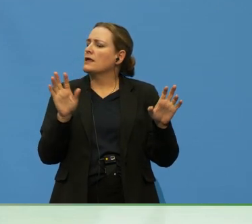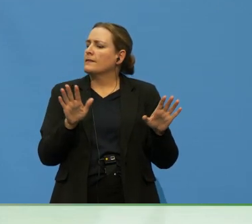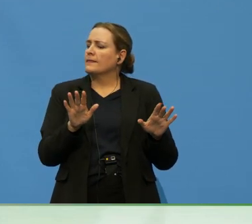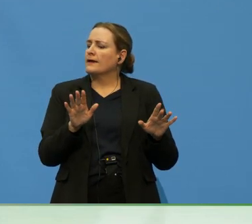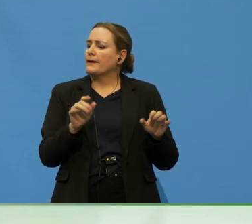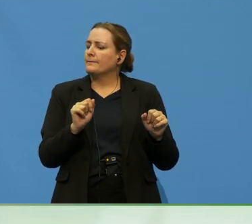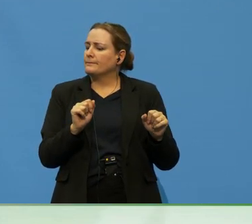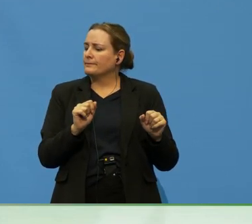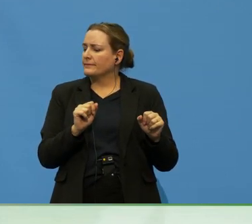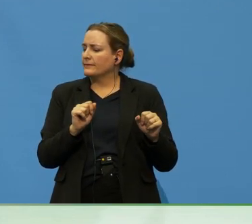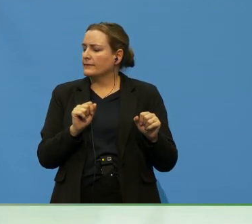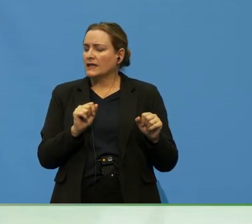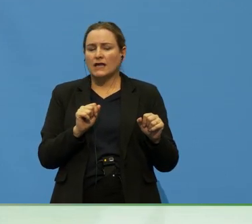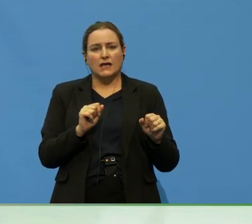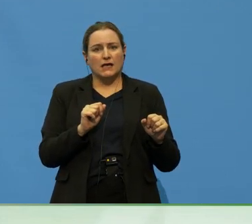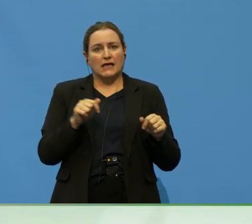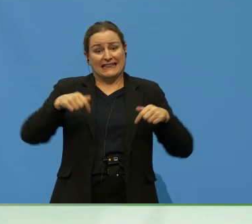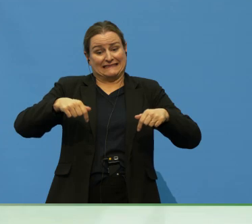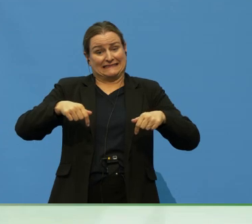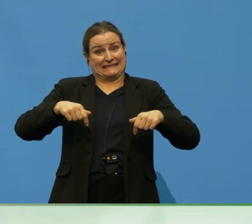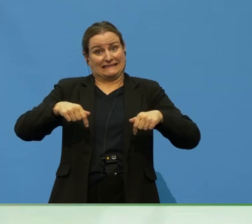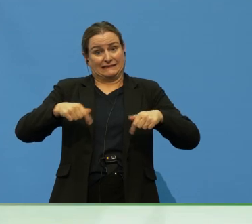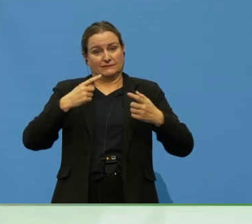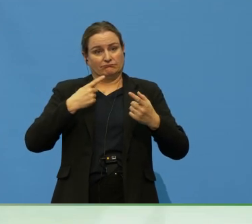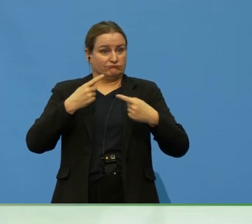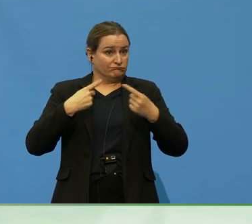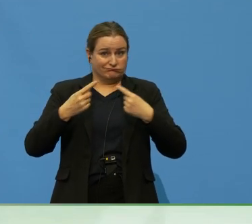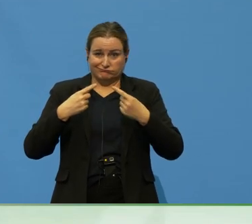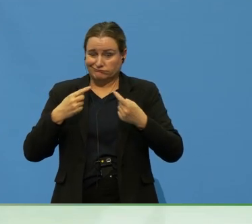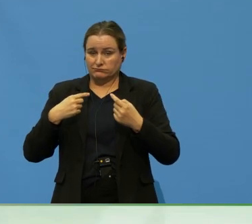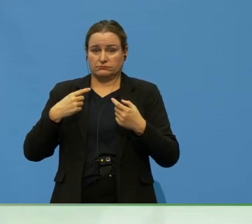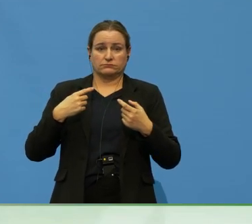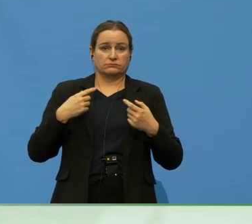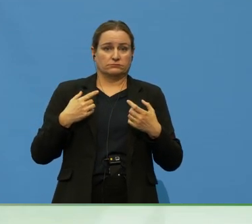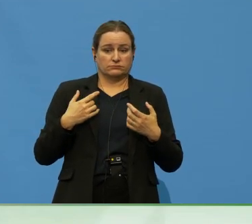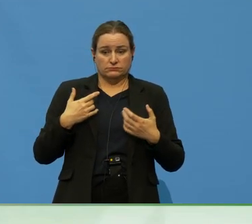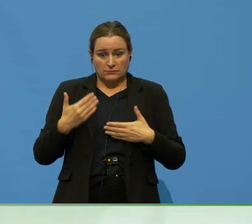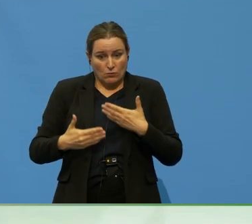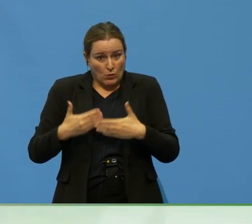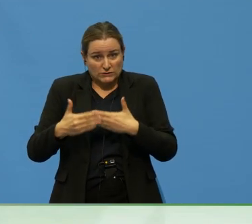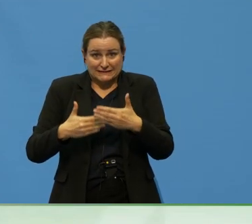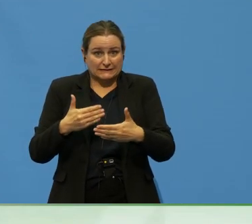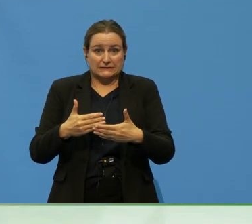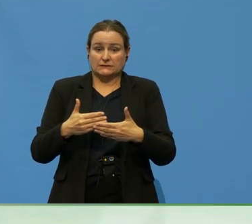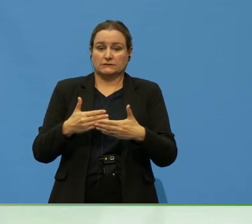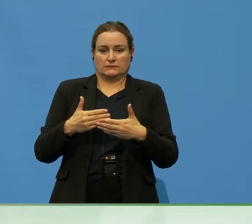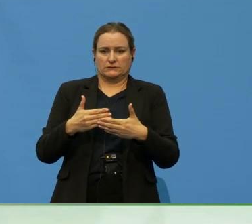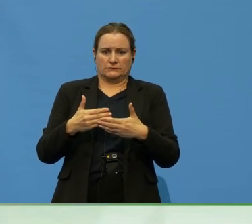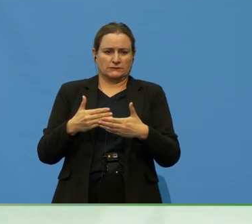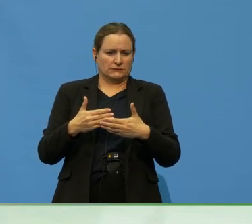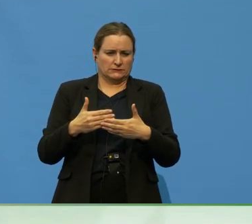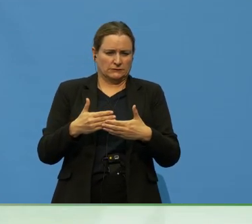on the pressure point. In this discussion and in this process of getting this together, what is a thumb on a pressure